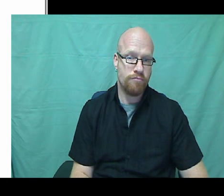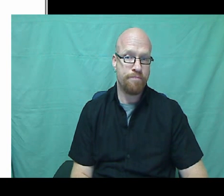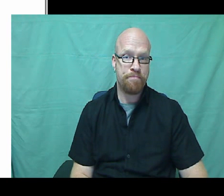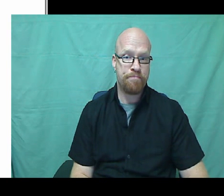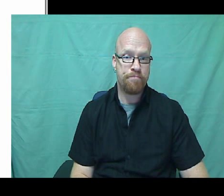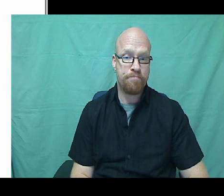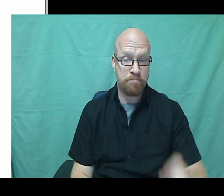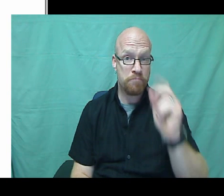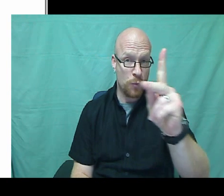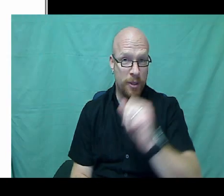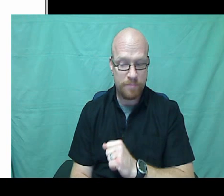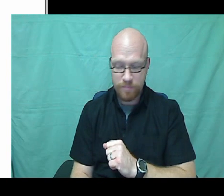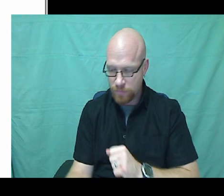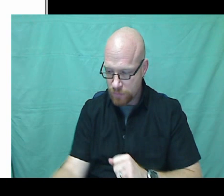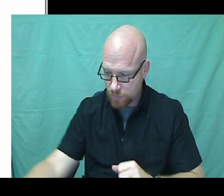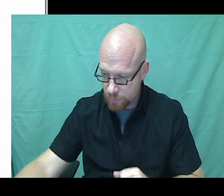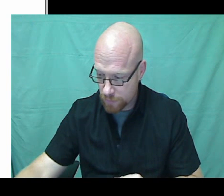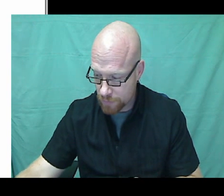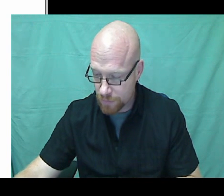Okay?